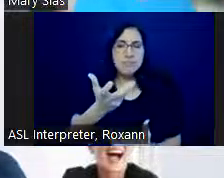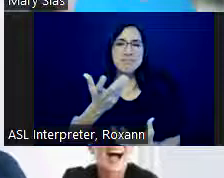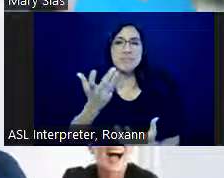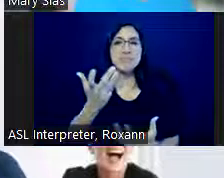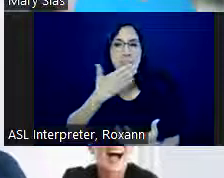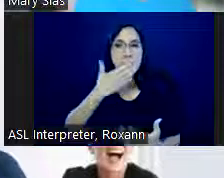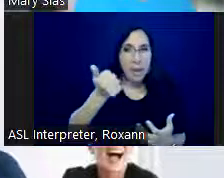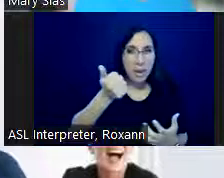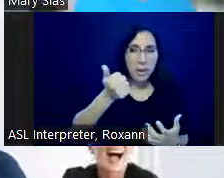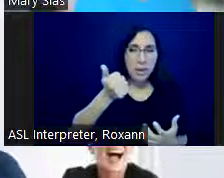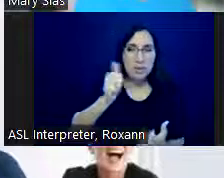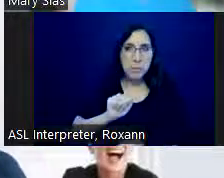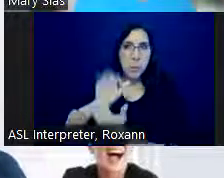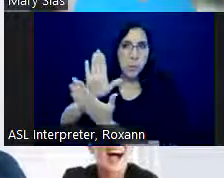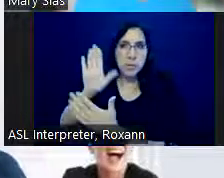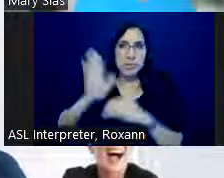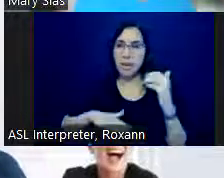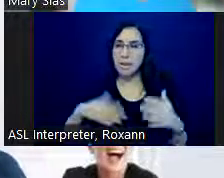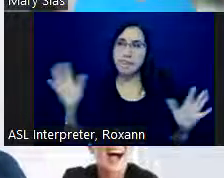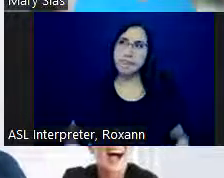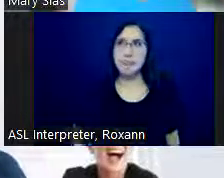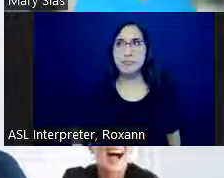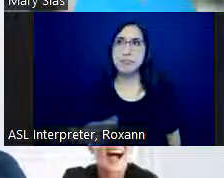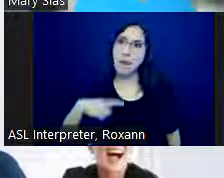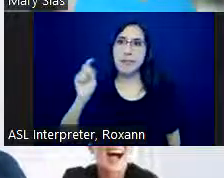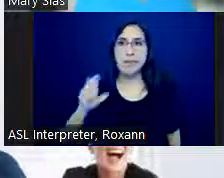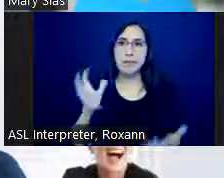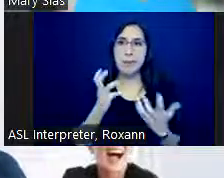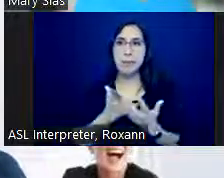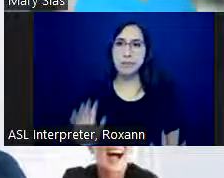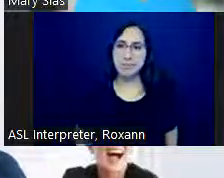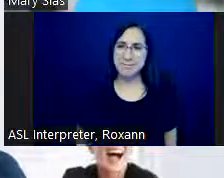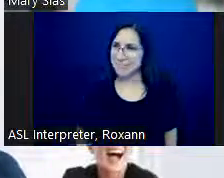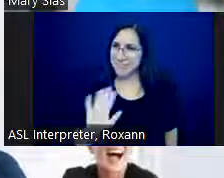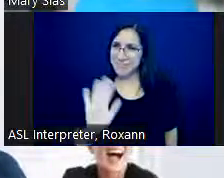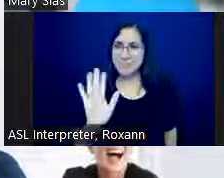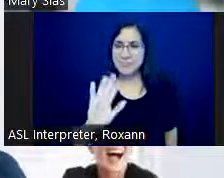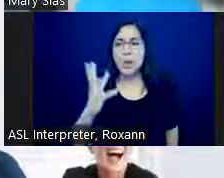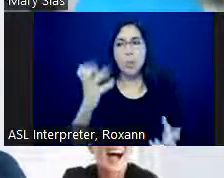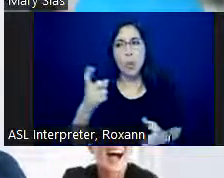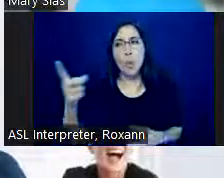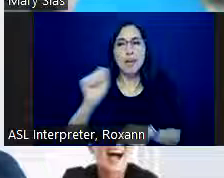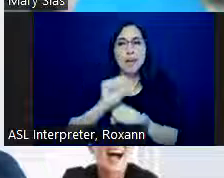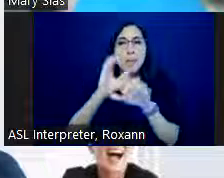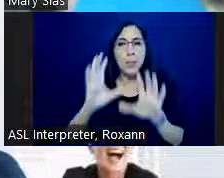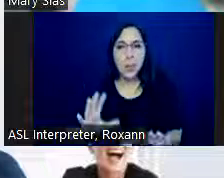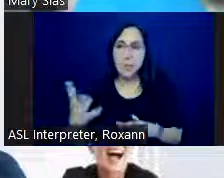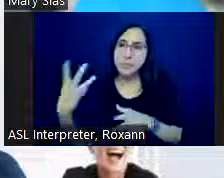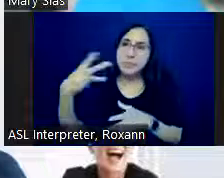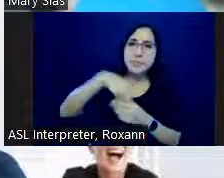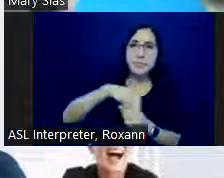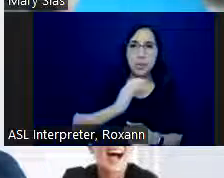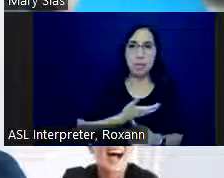We're trying to get the employer to engage in the conversation. Because we know if we engage in conversation, we